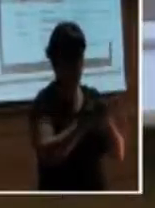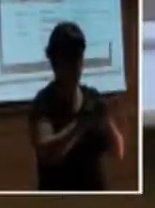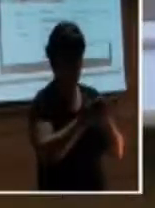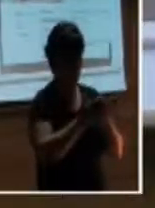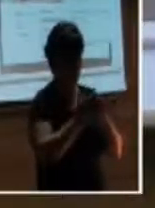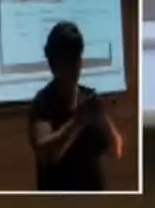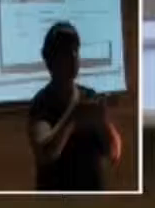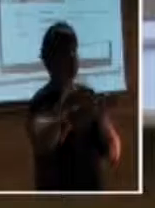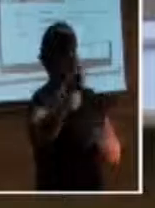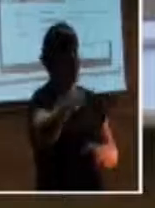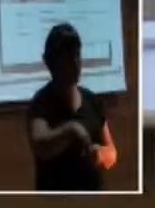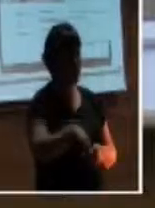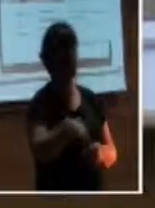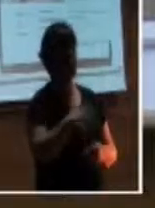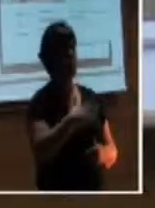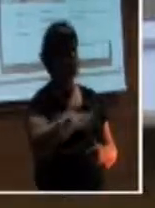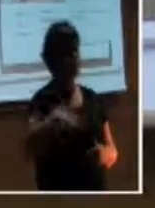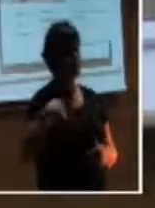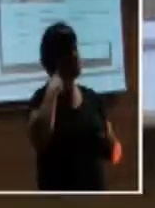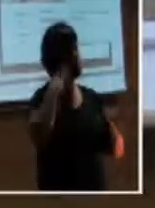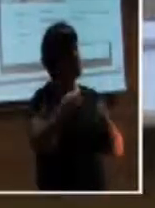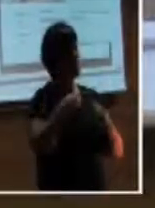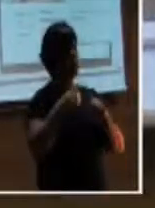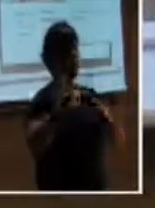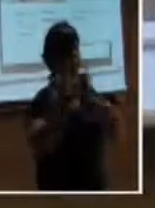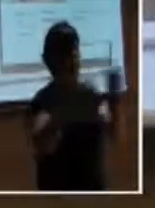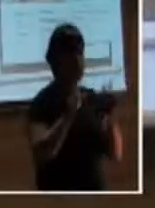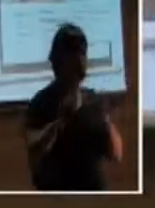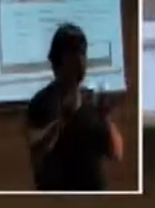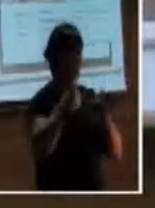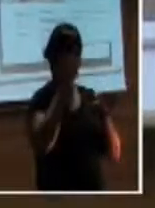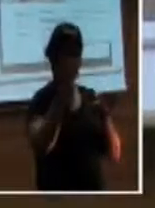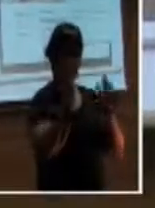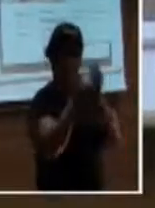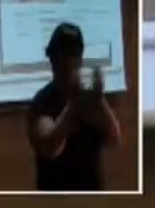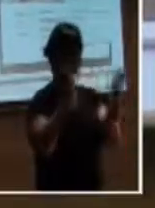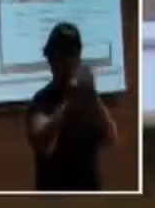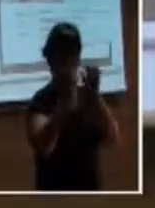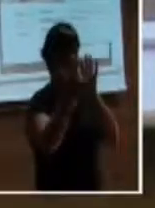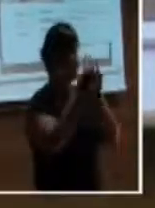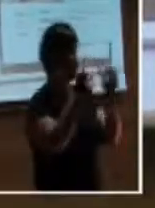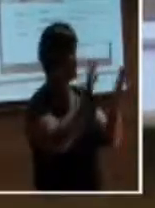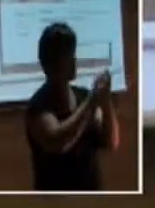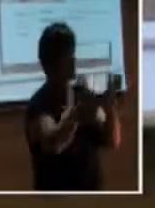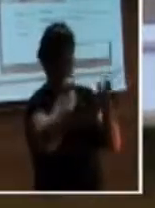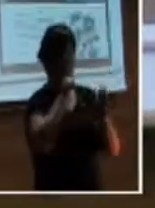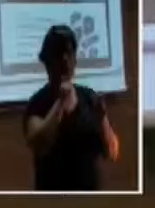them to achieve a better understanding of dementia.